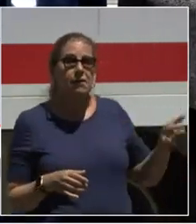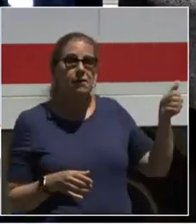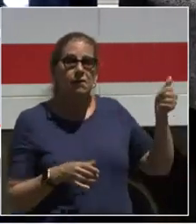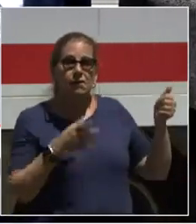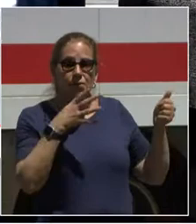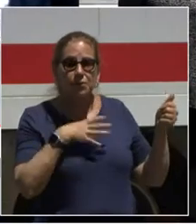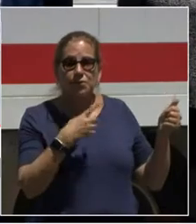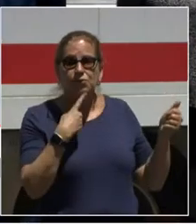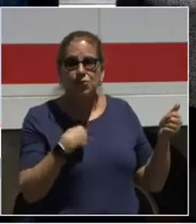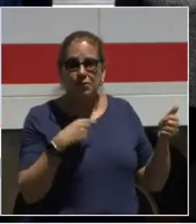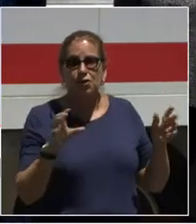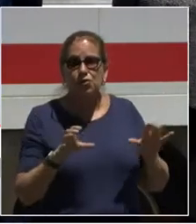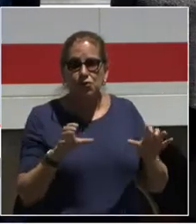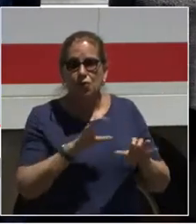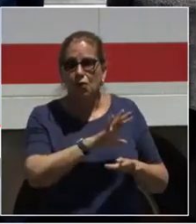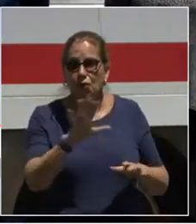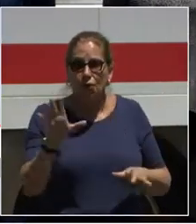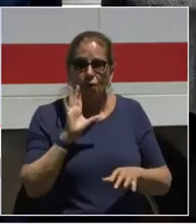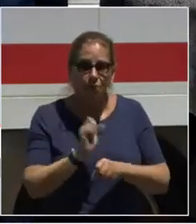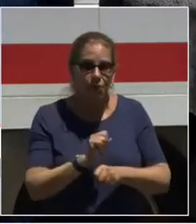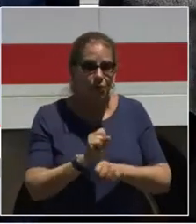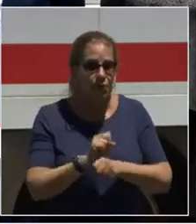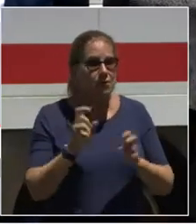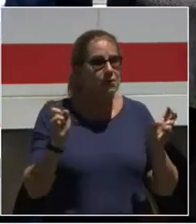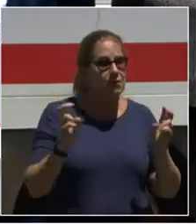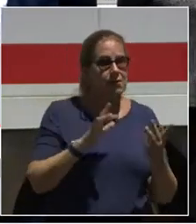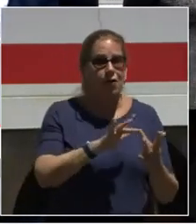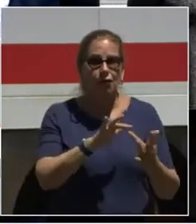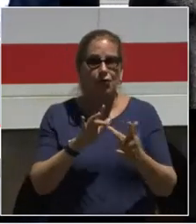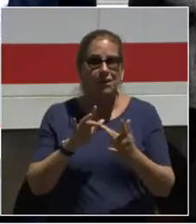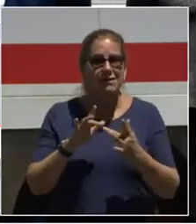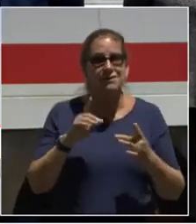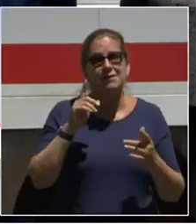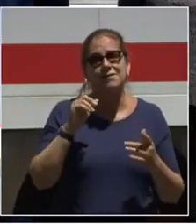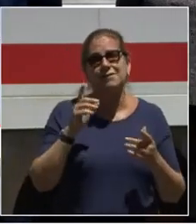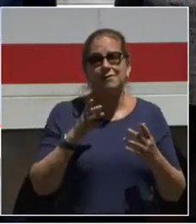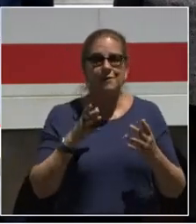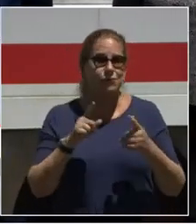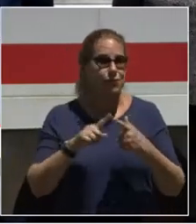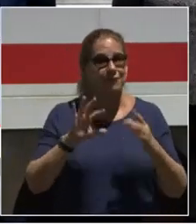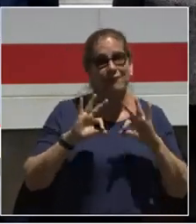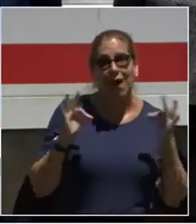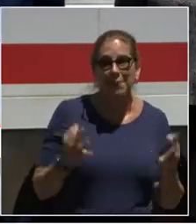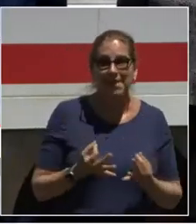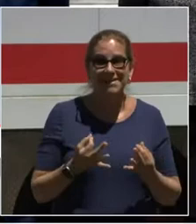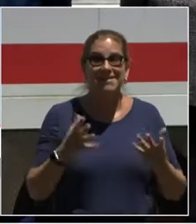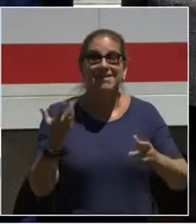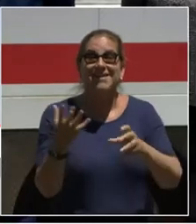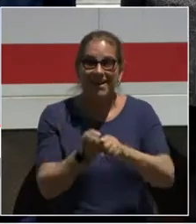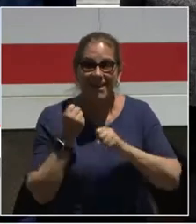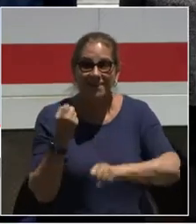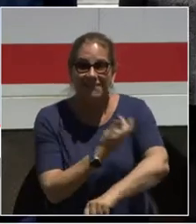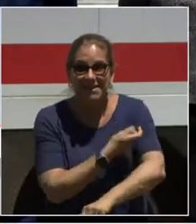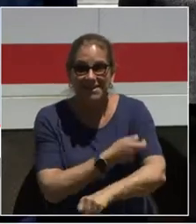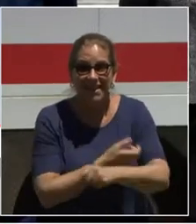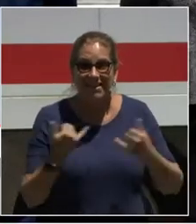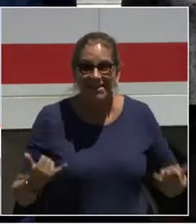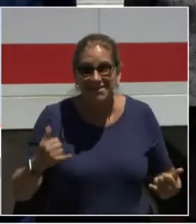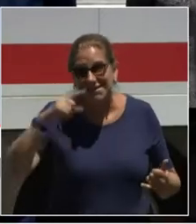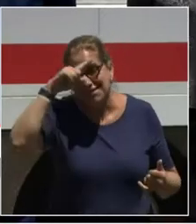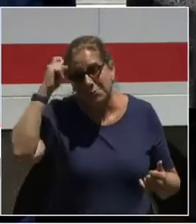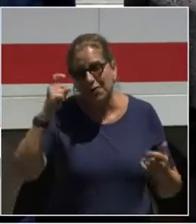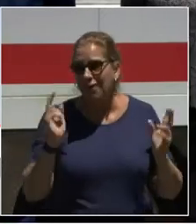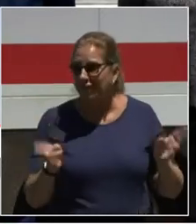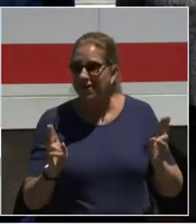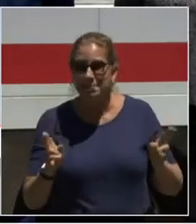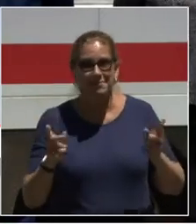DC families, is to get your child vaccinated this summer, and to do it as soon as possible.